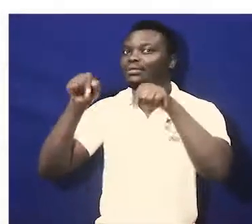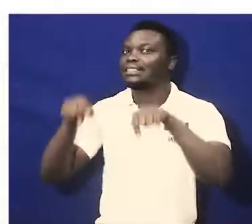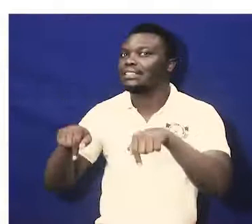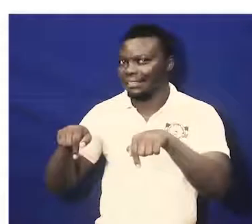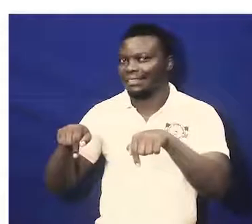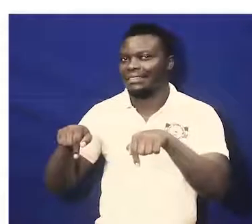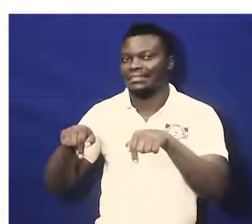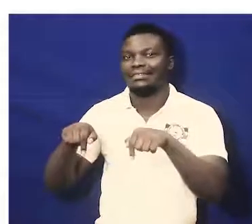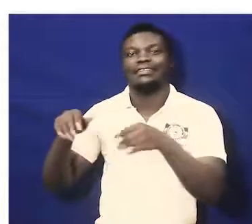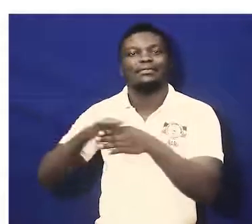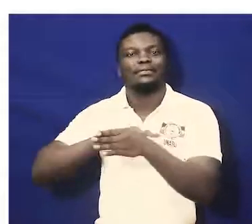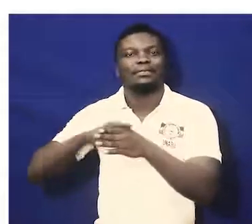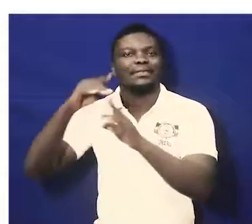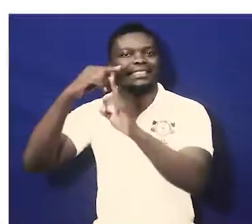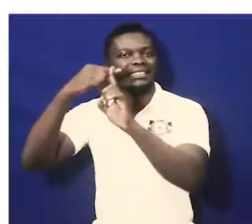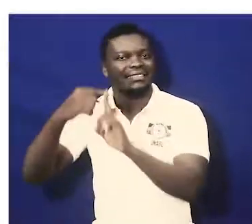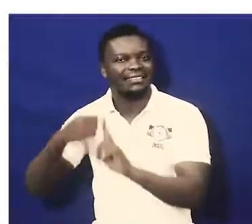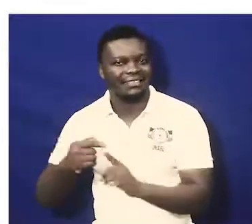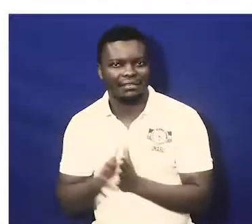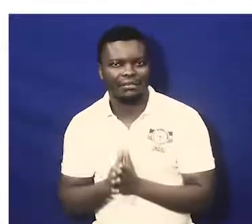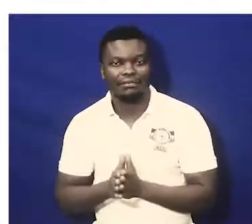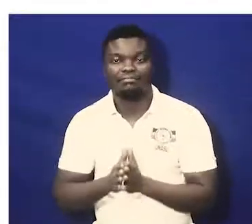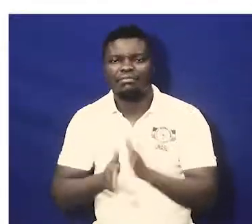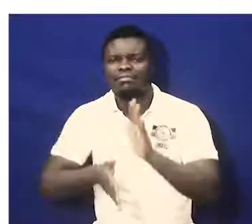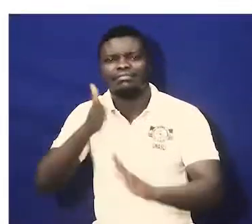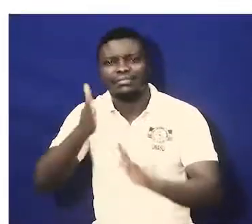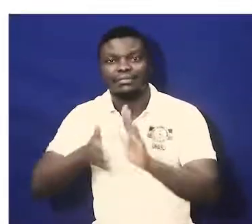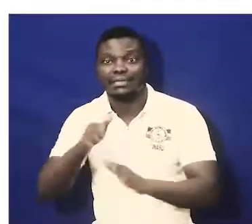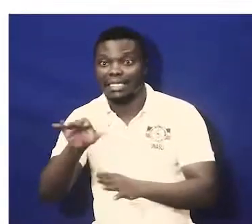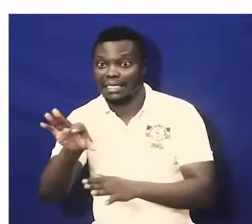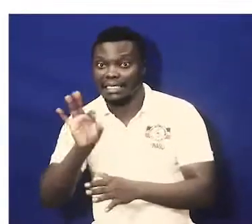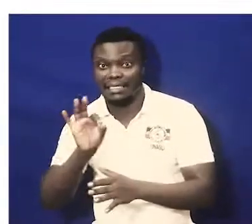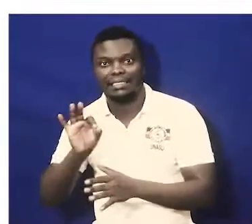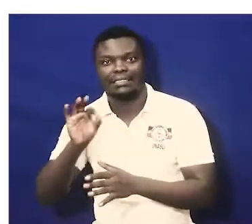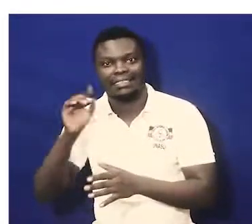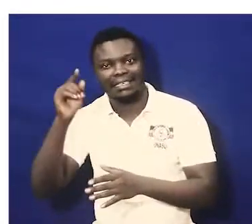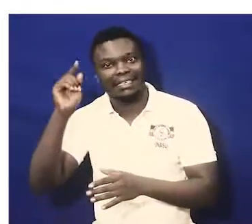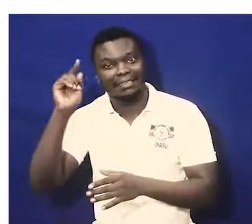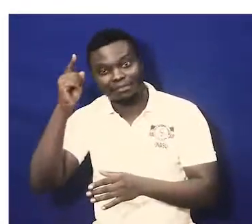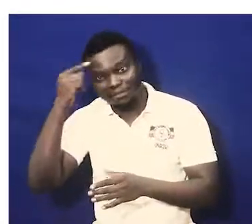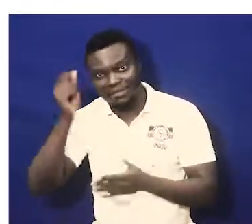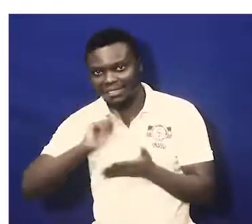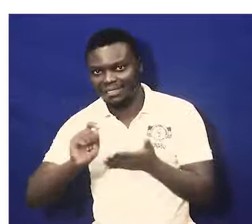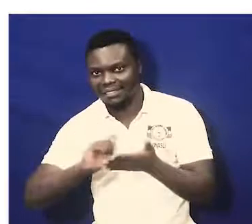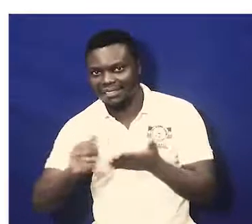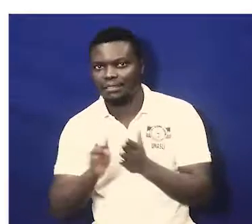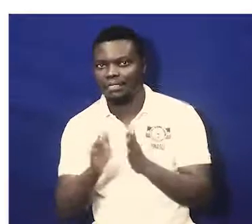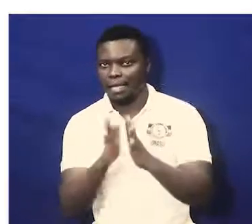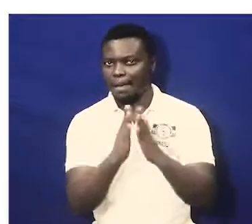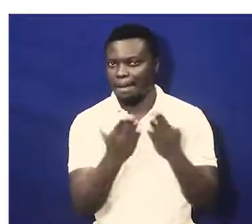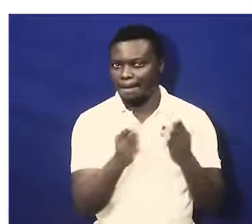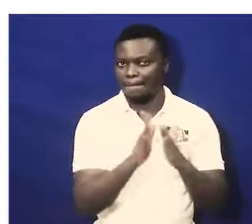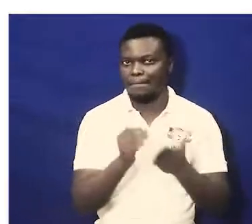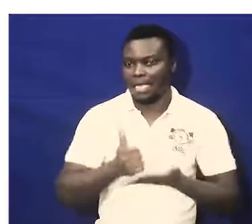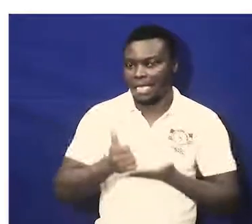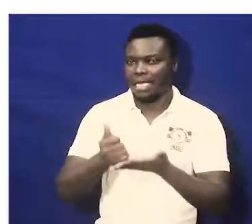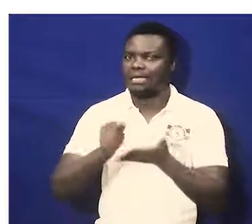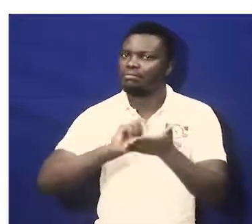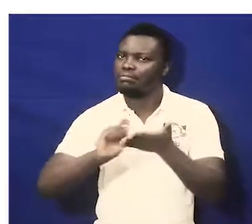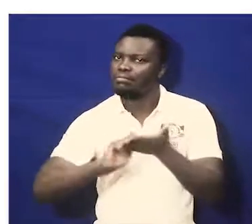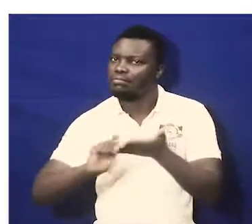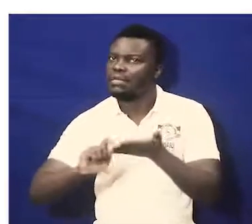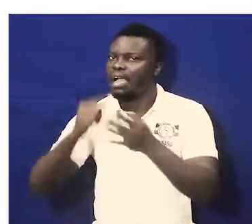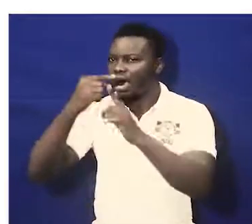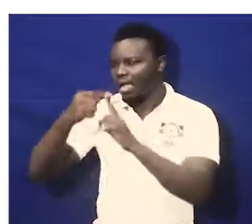arithmetic. So get your pens, get your papers, and anything that can help you calculate and note